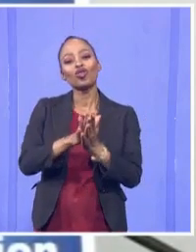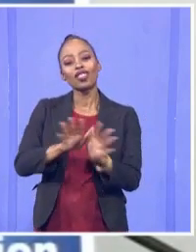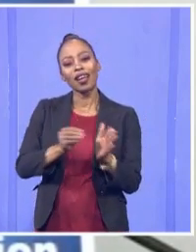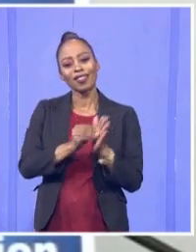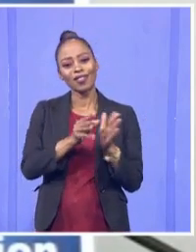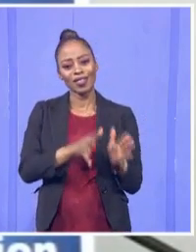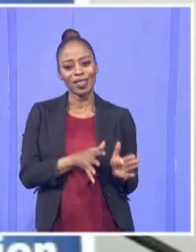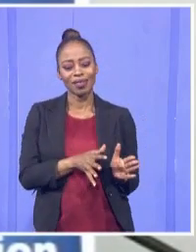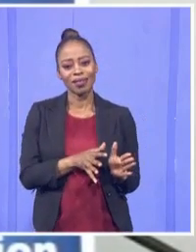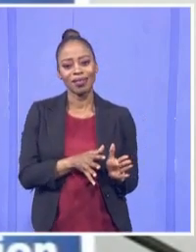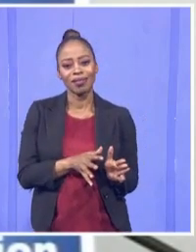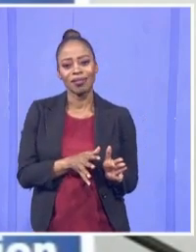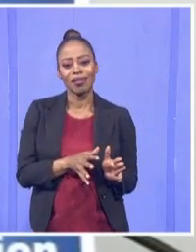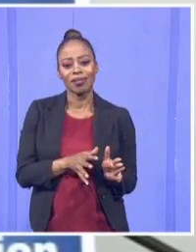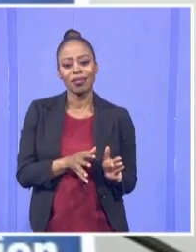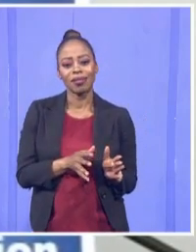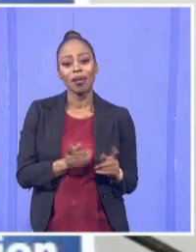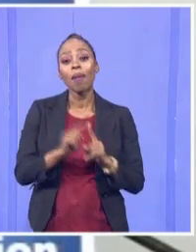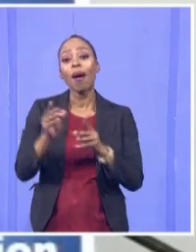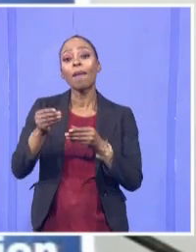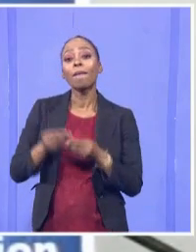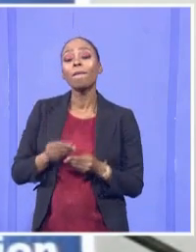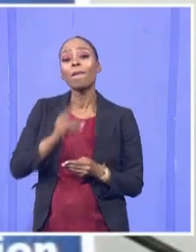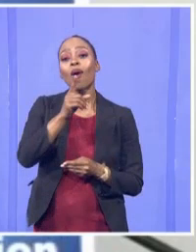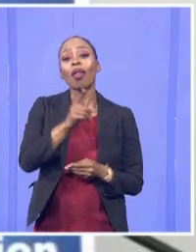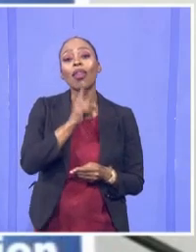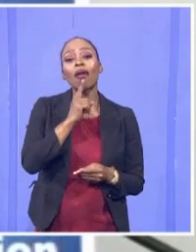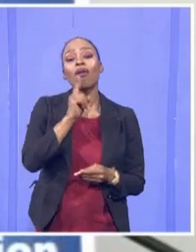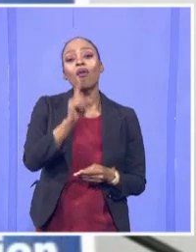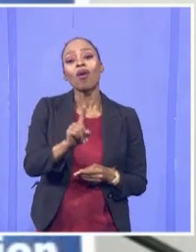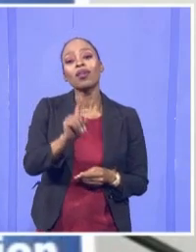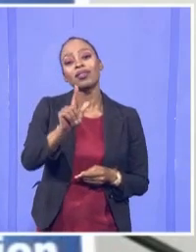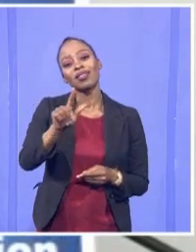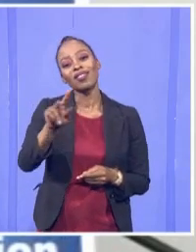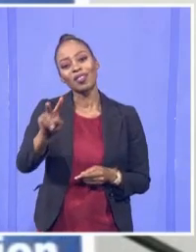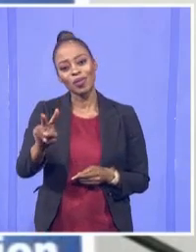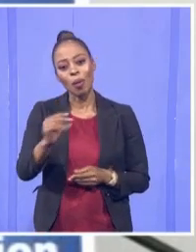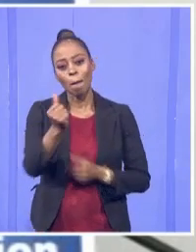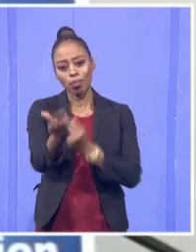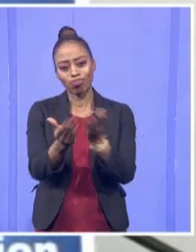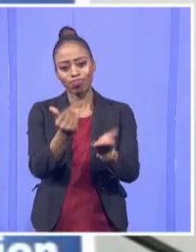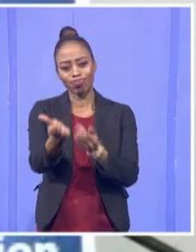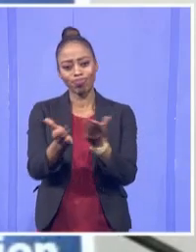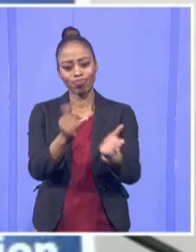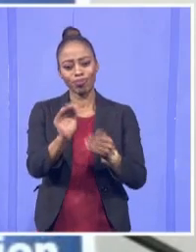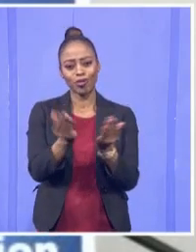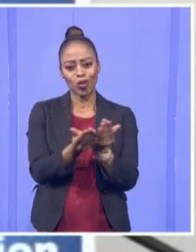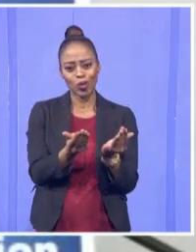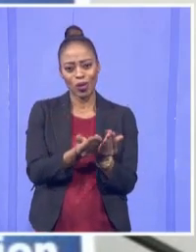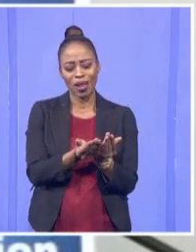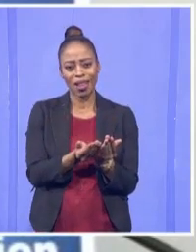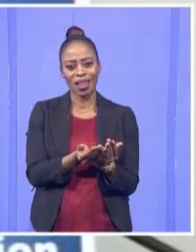learners. They've received 1,172 applications.